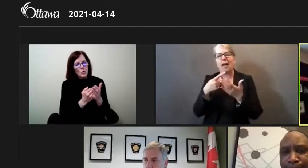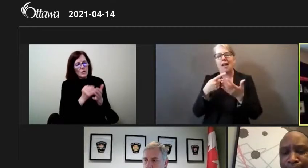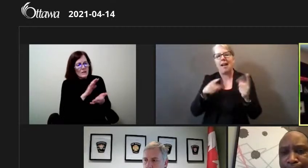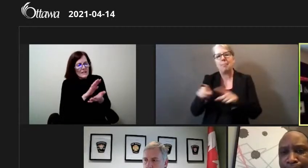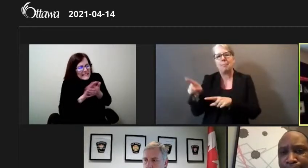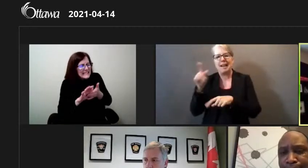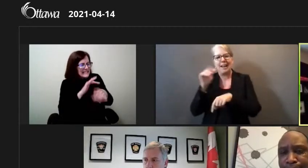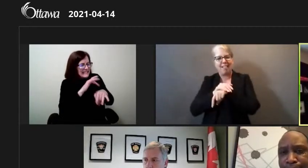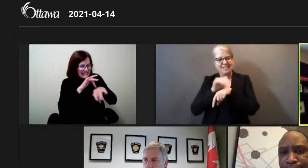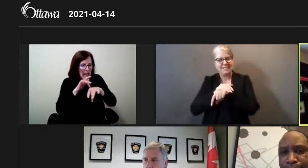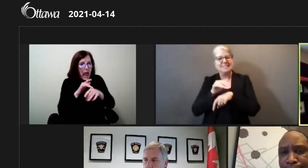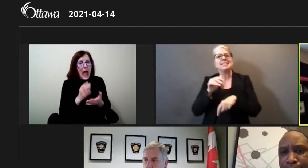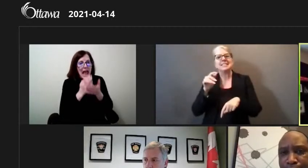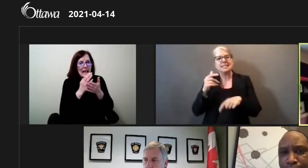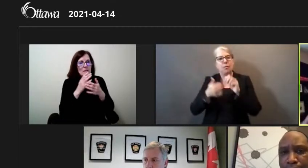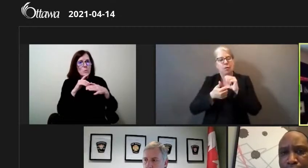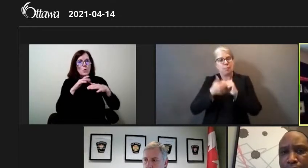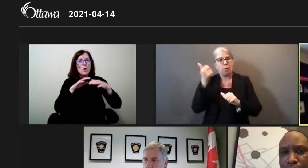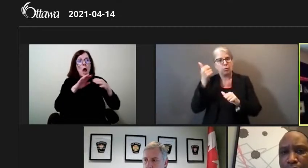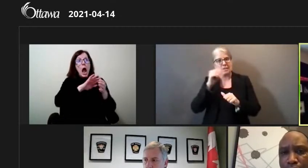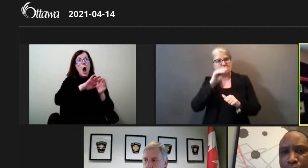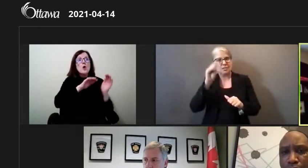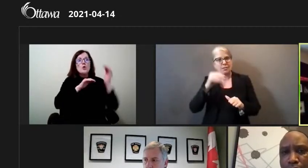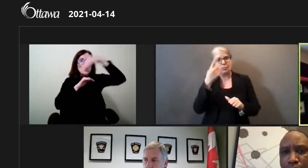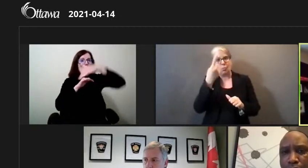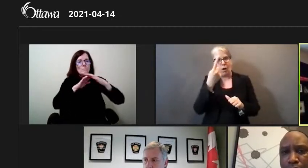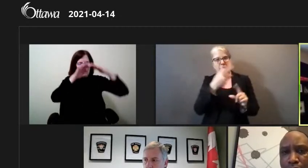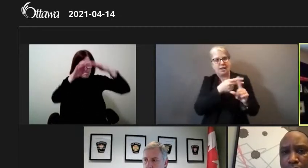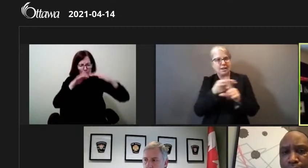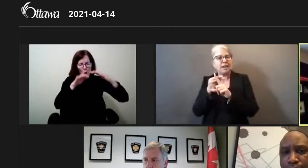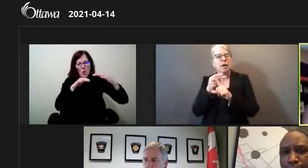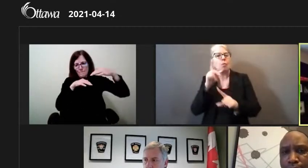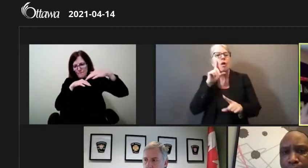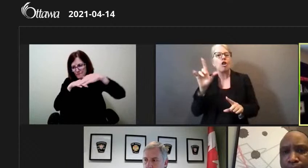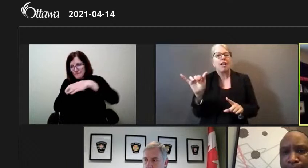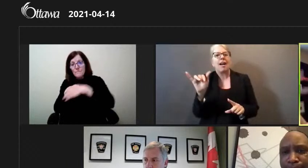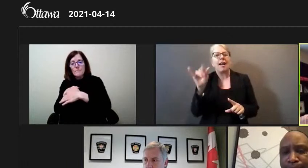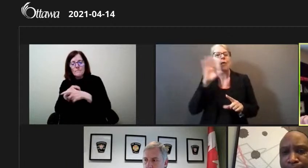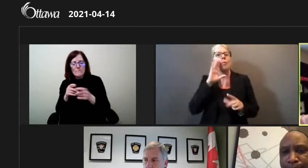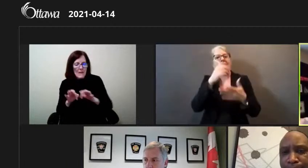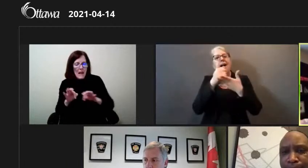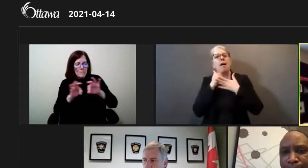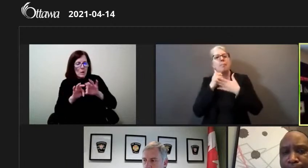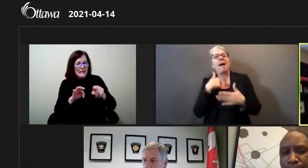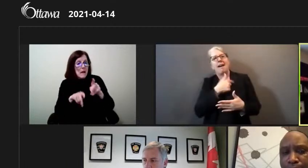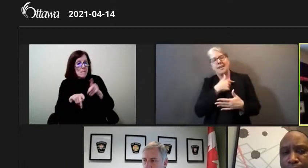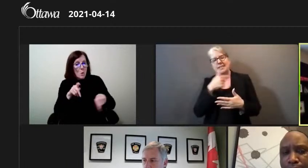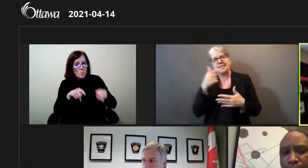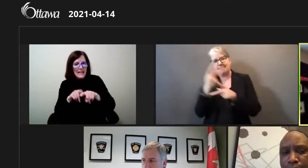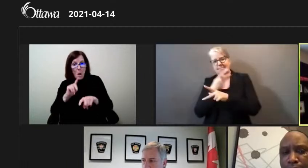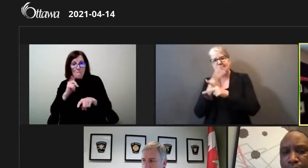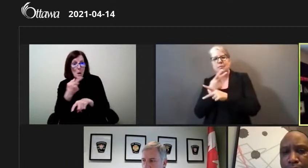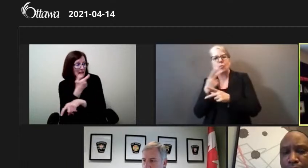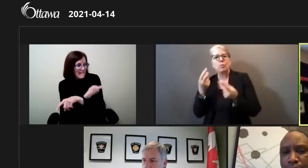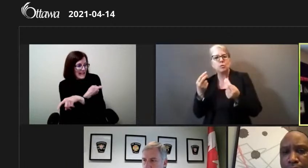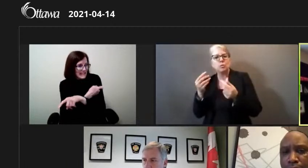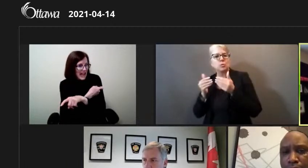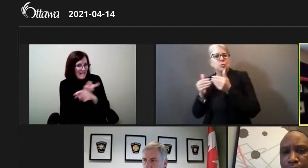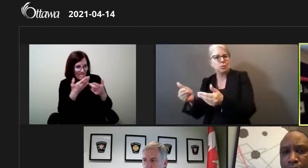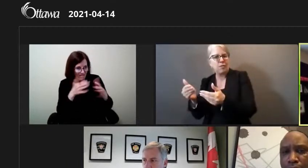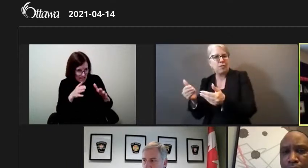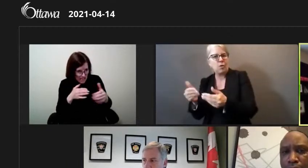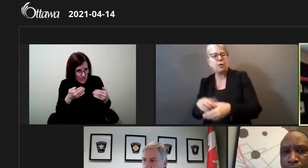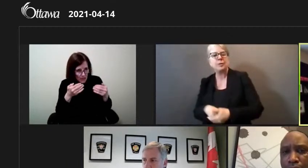with one dose in the majority, you know, what's that like? And it'll inform what we do going forward. But